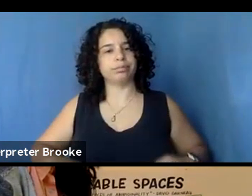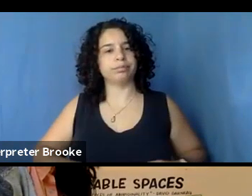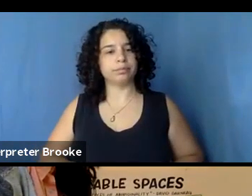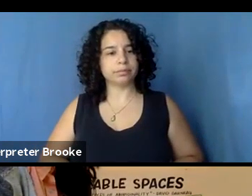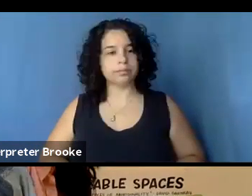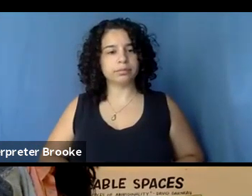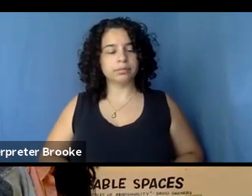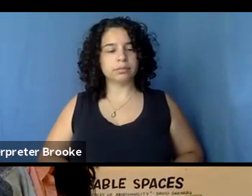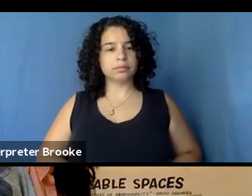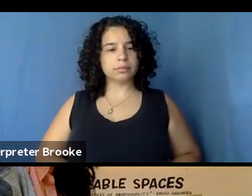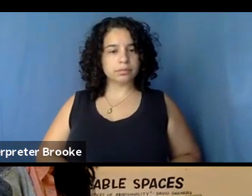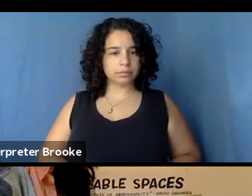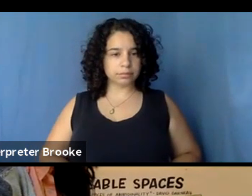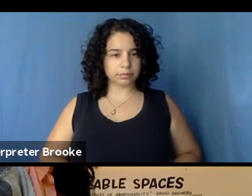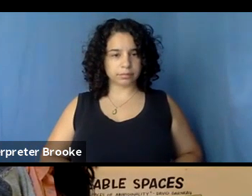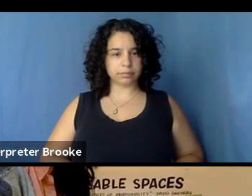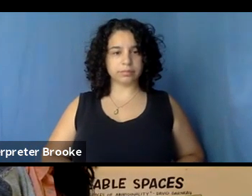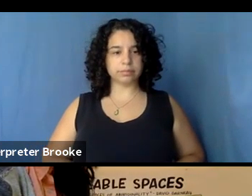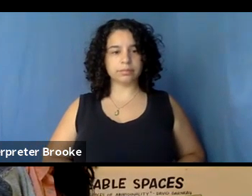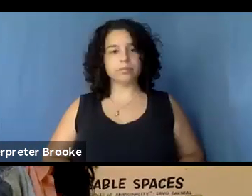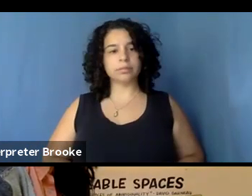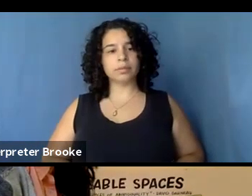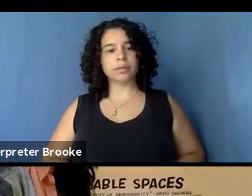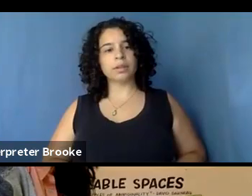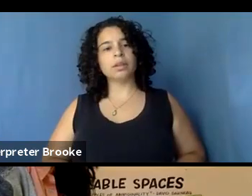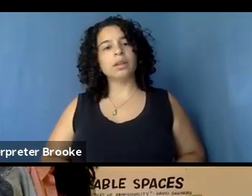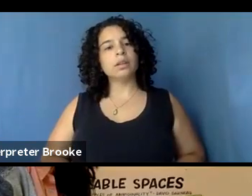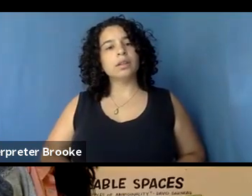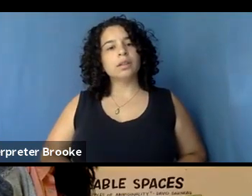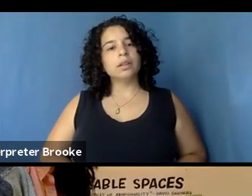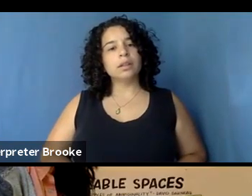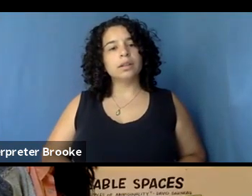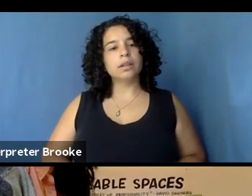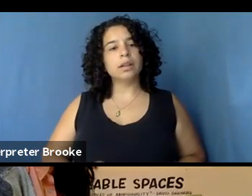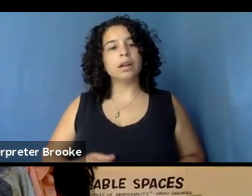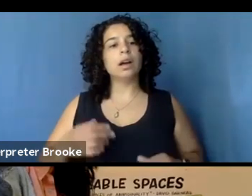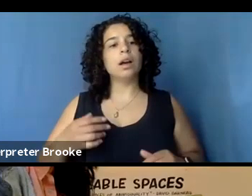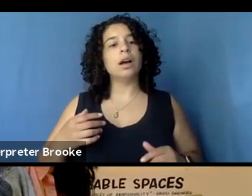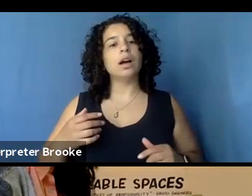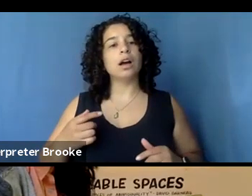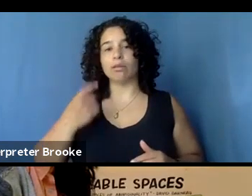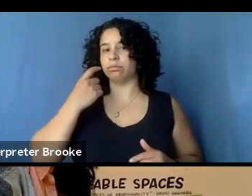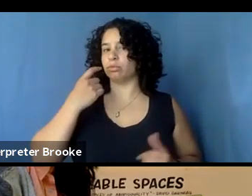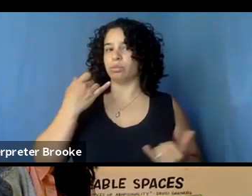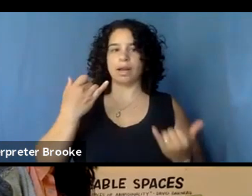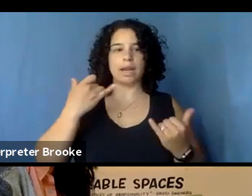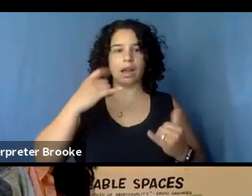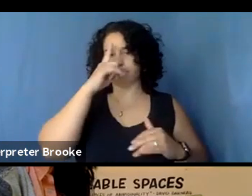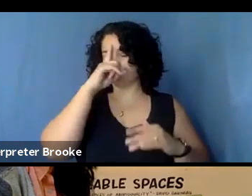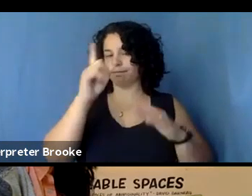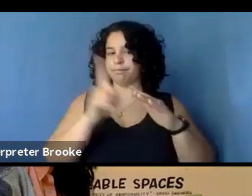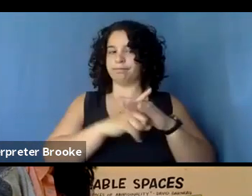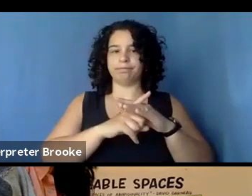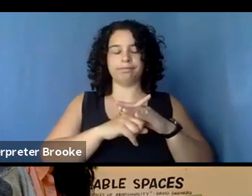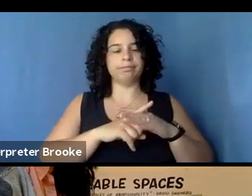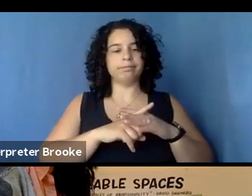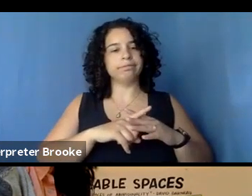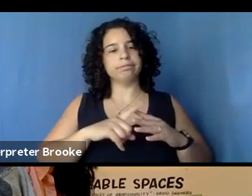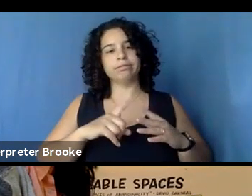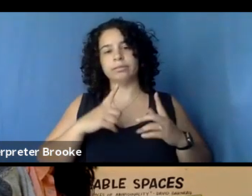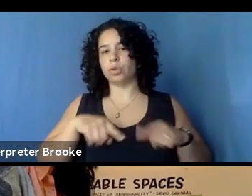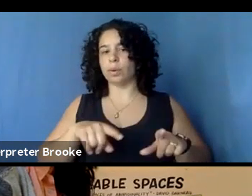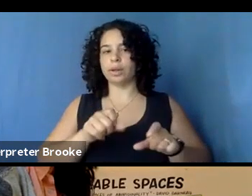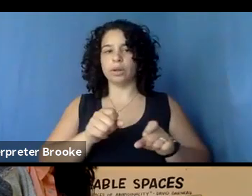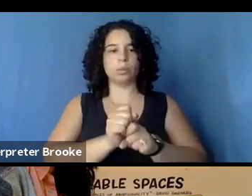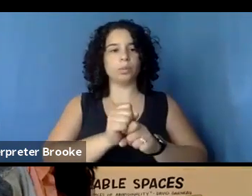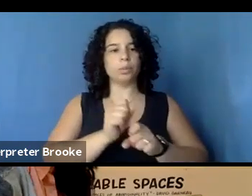I think and this just sort of really came to me as we were working through this, and I'm going to be